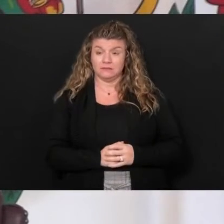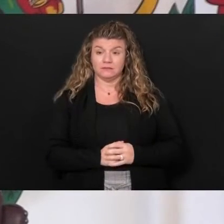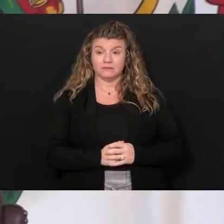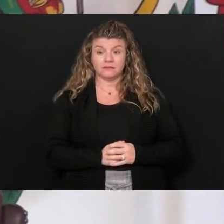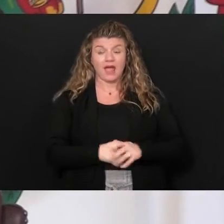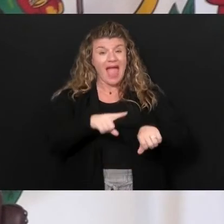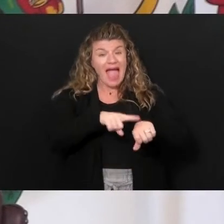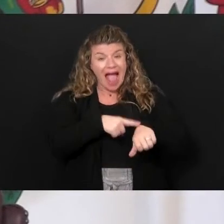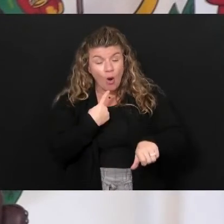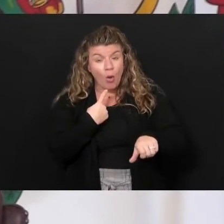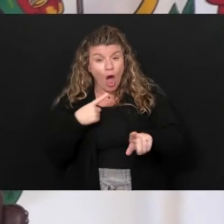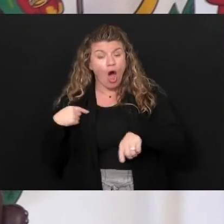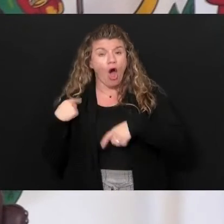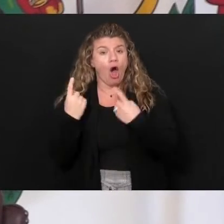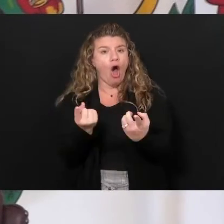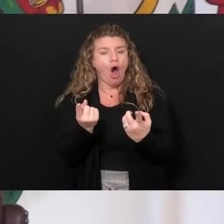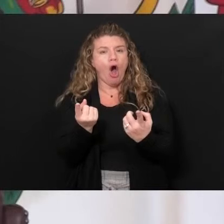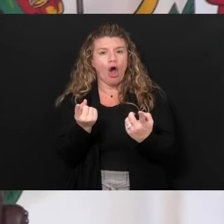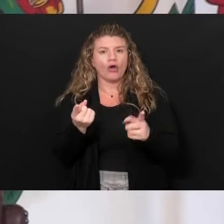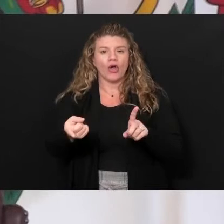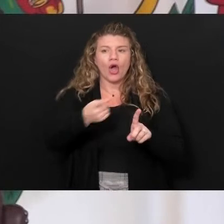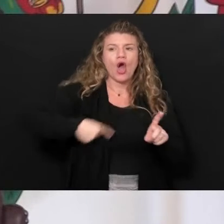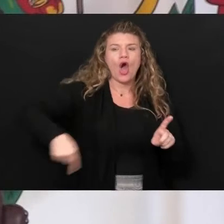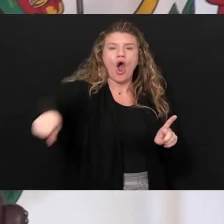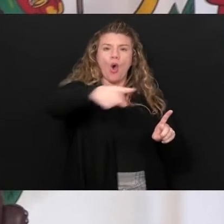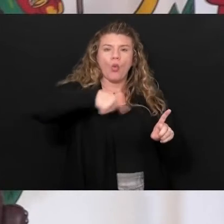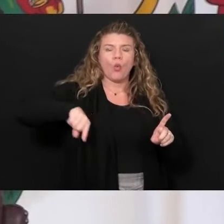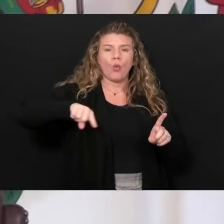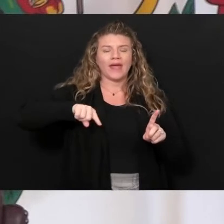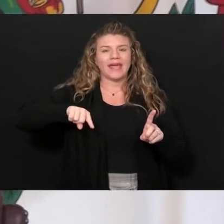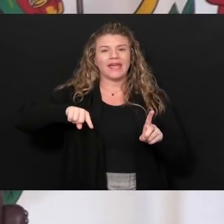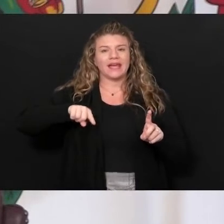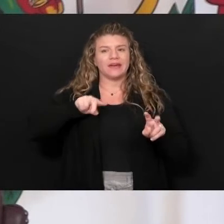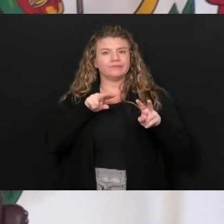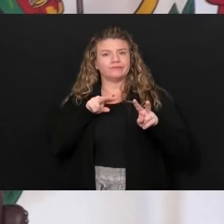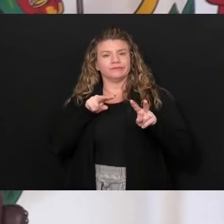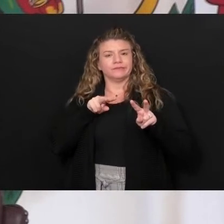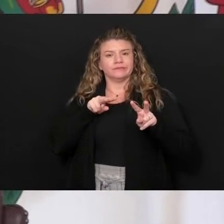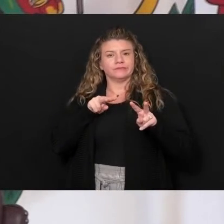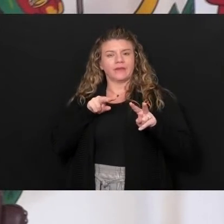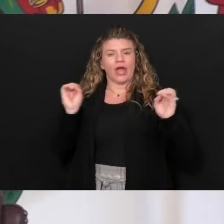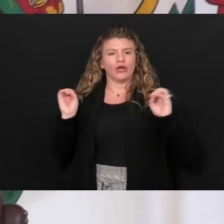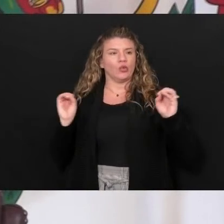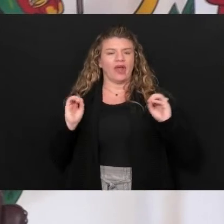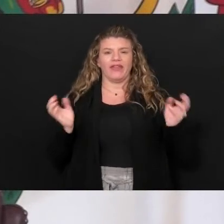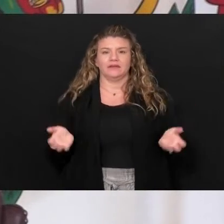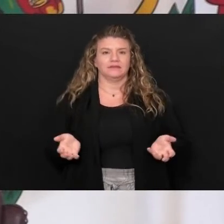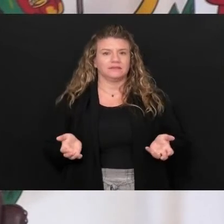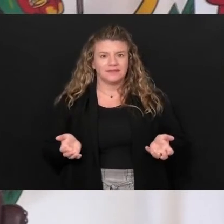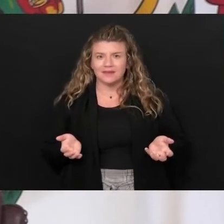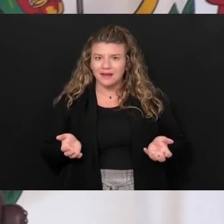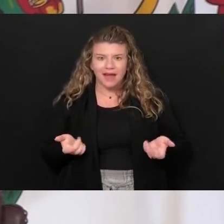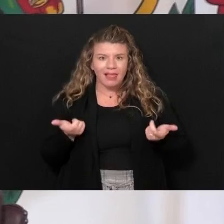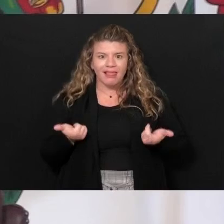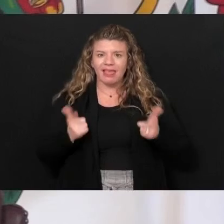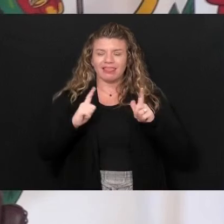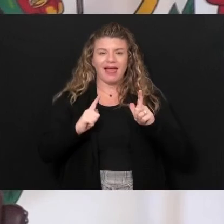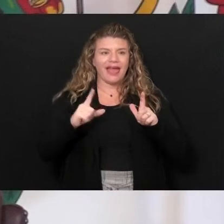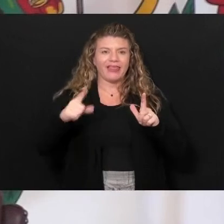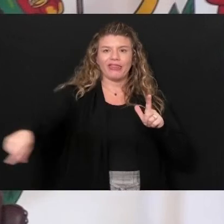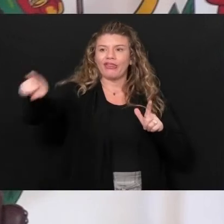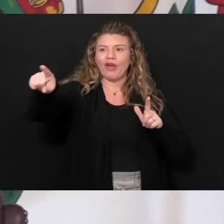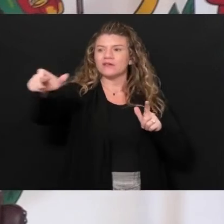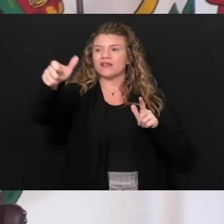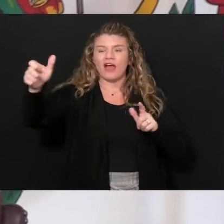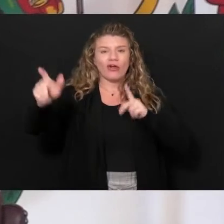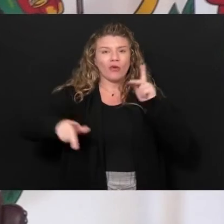long are we going to stand idly by and let those people